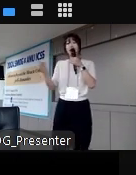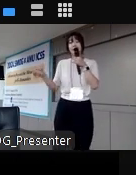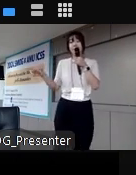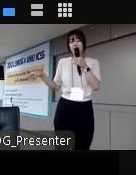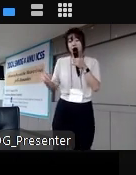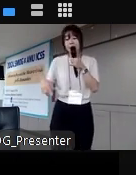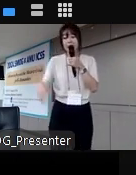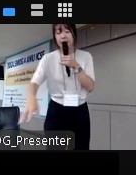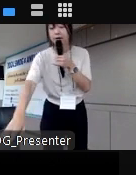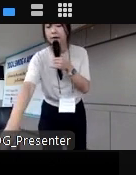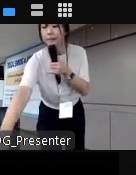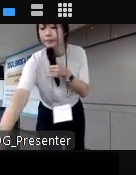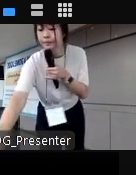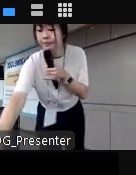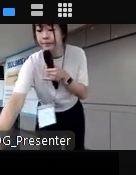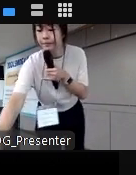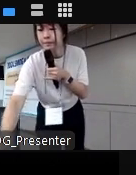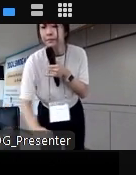than tactile.